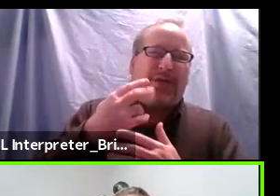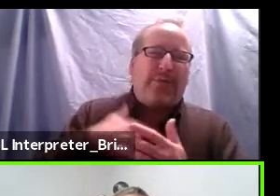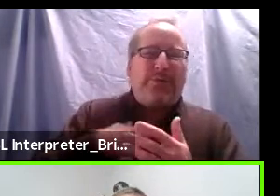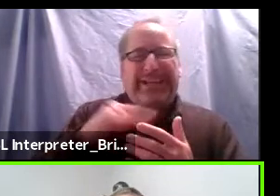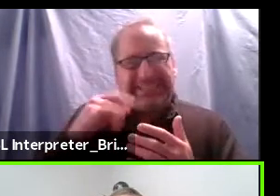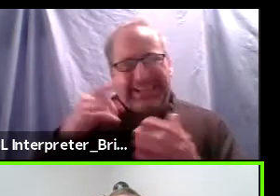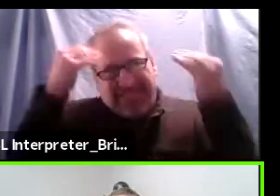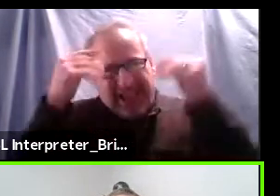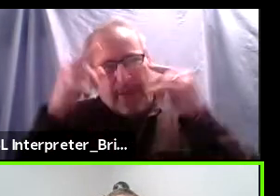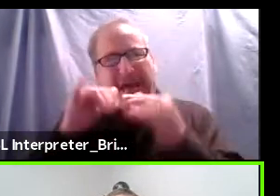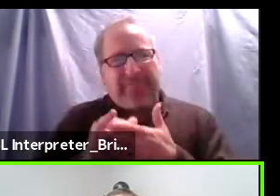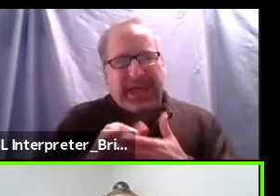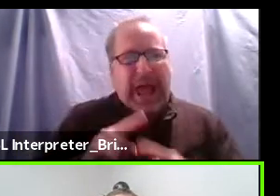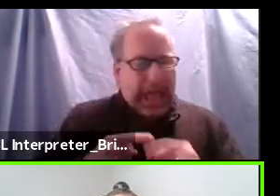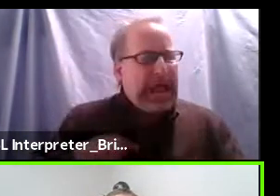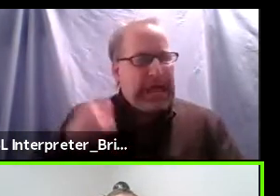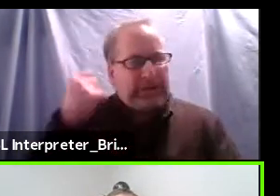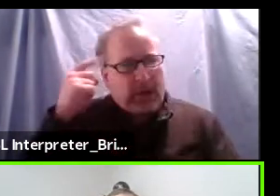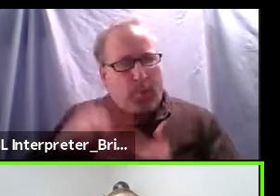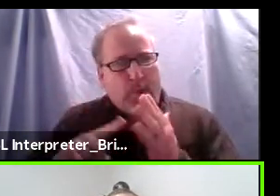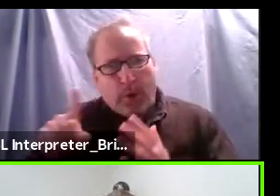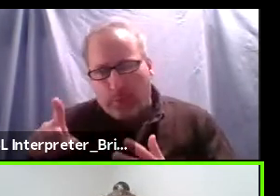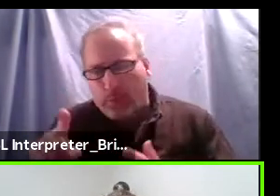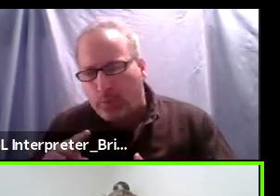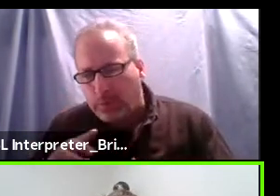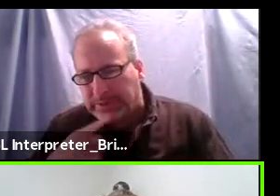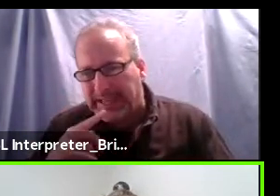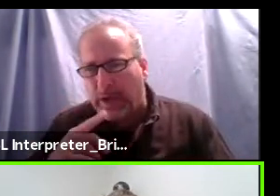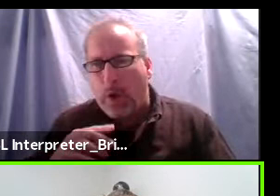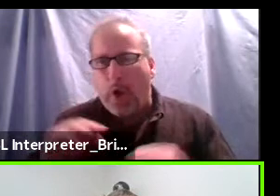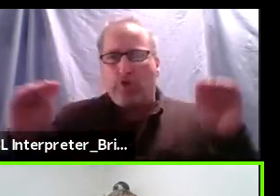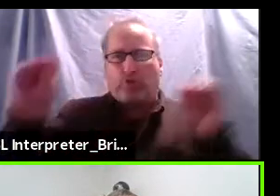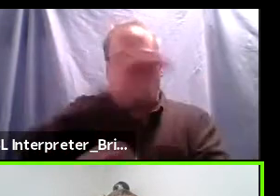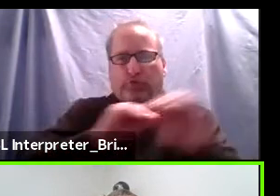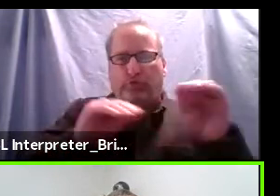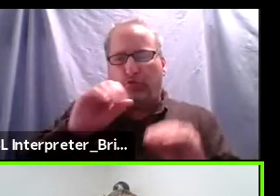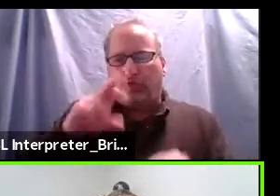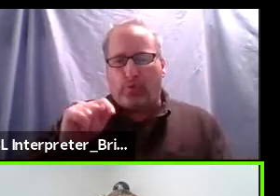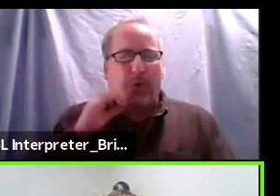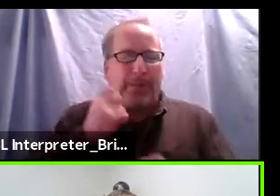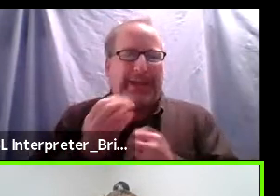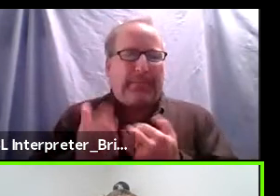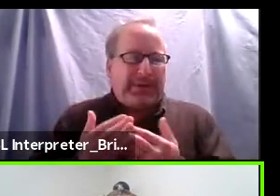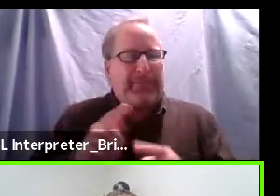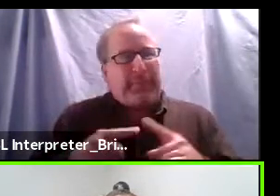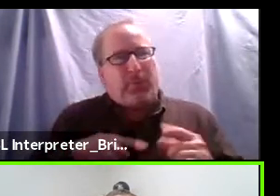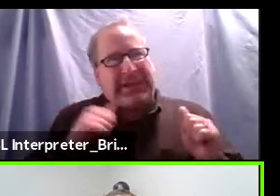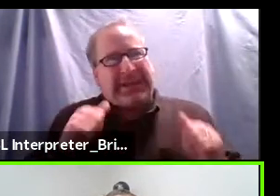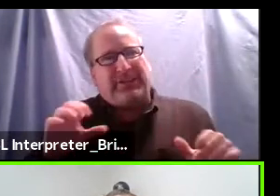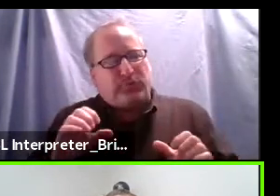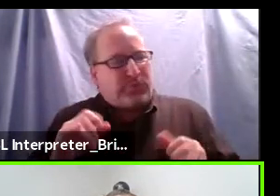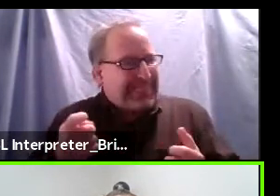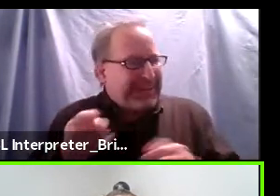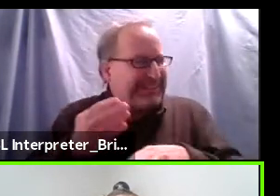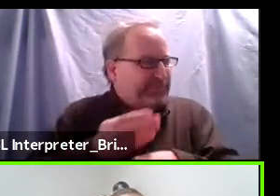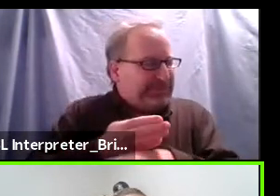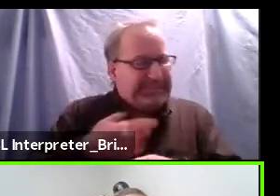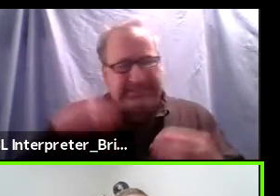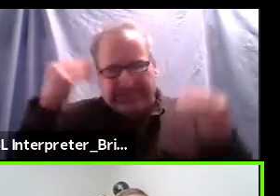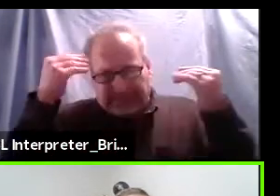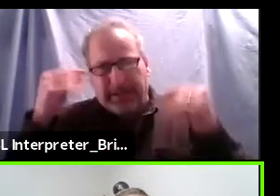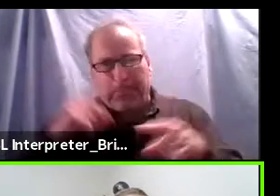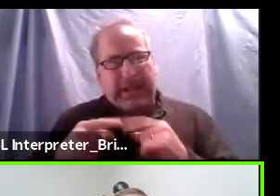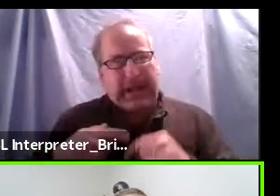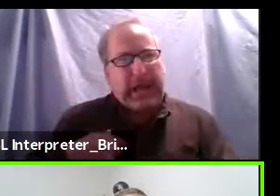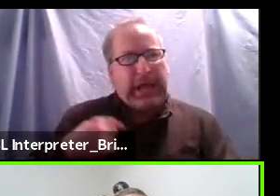we do hear you, and I do agree that sorting would help make it a little bit better. So maybe it is something we can consider. But I